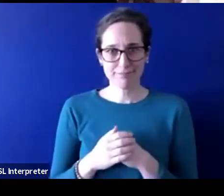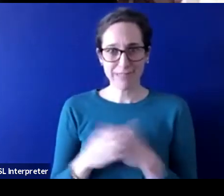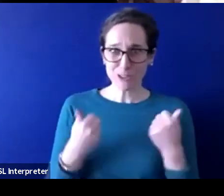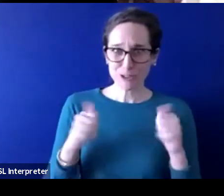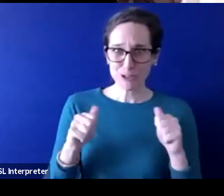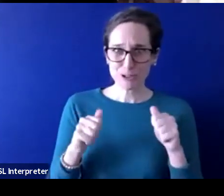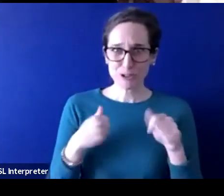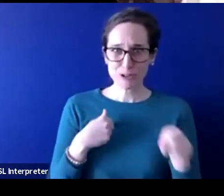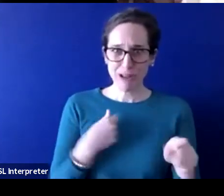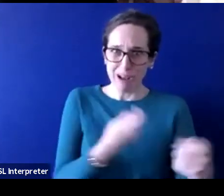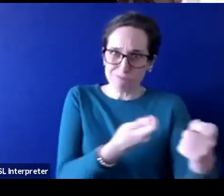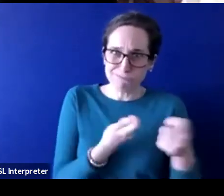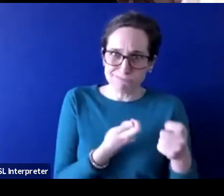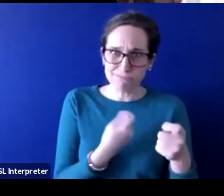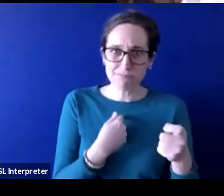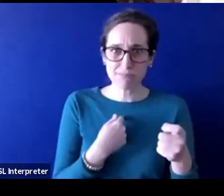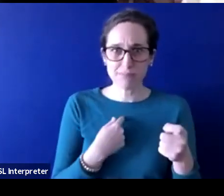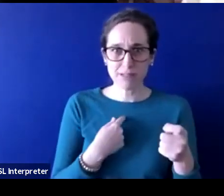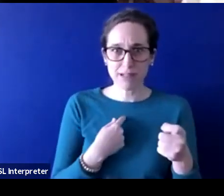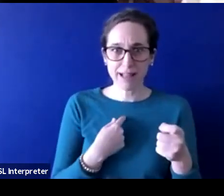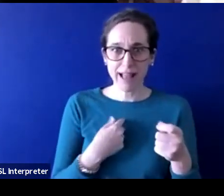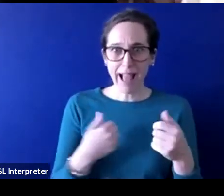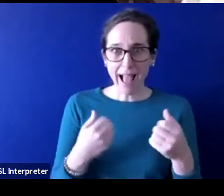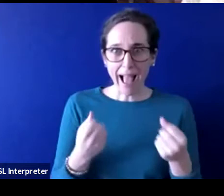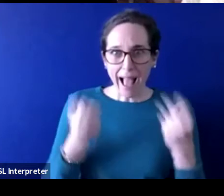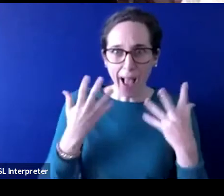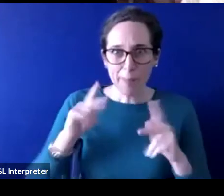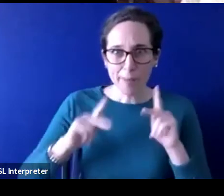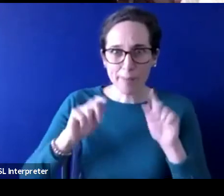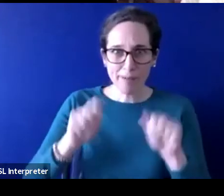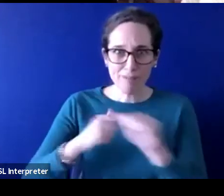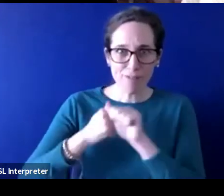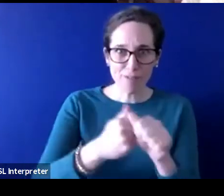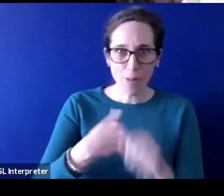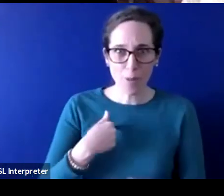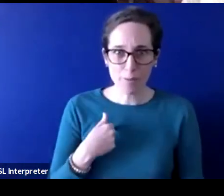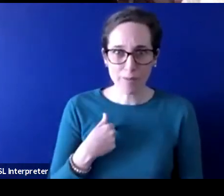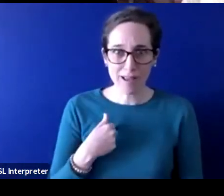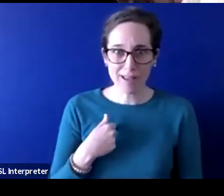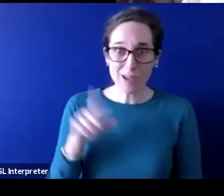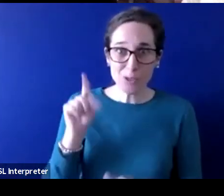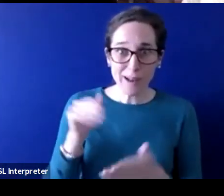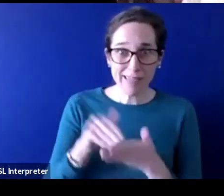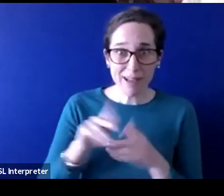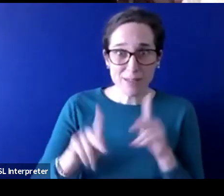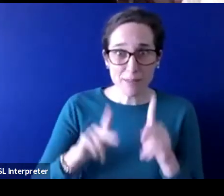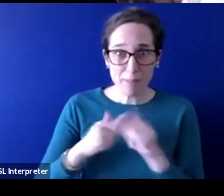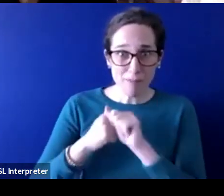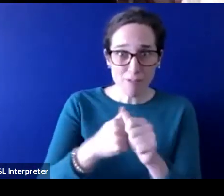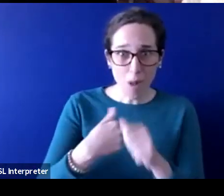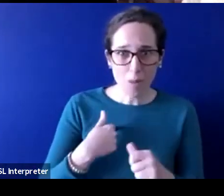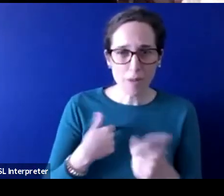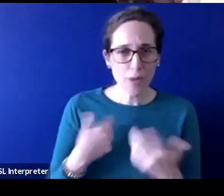1K followers, trying to get 20K followers. And it's, you have to really promote